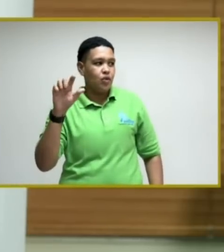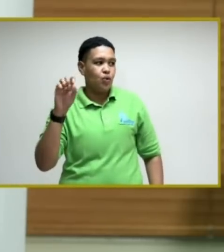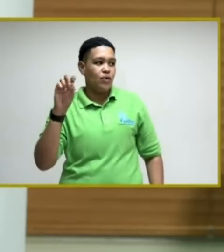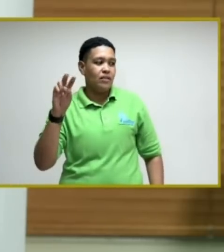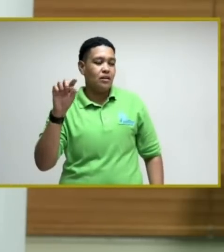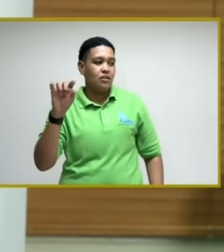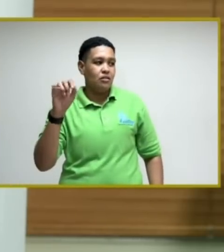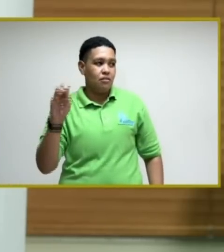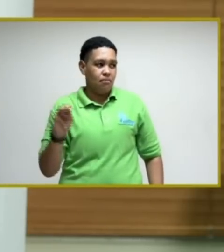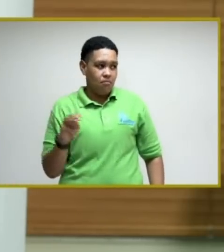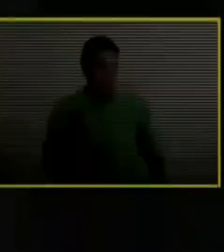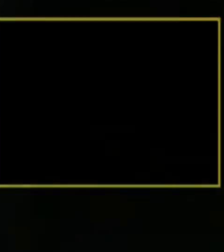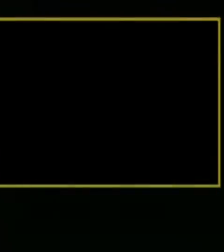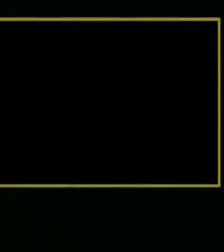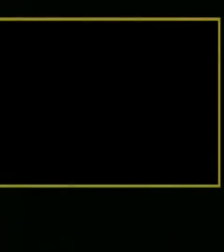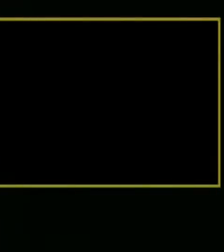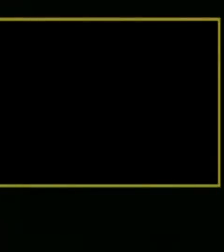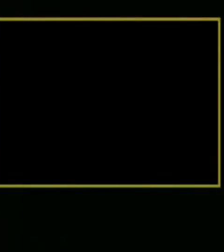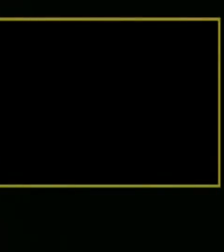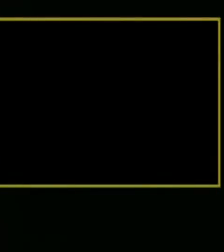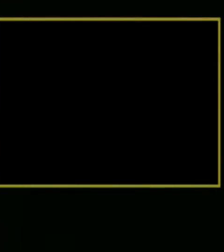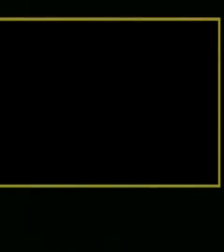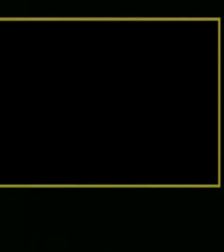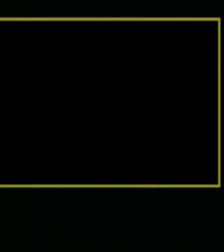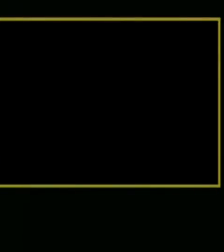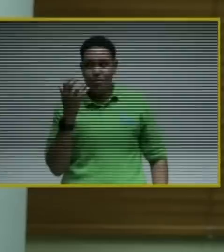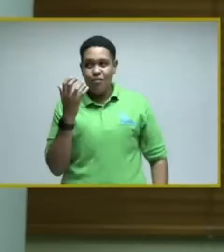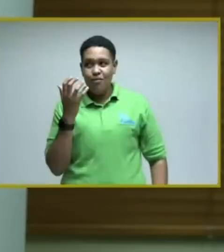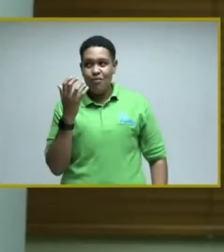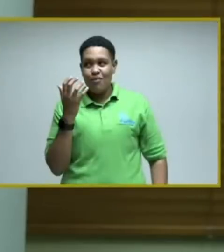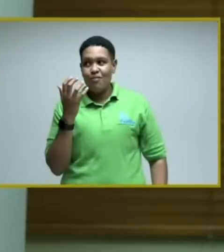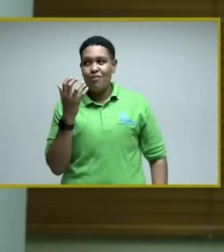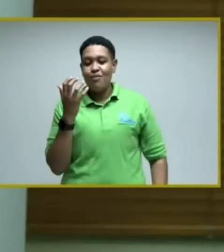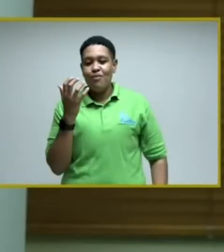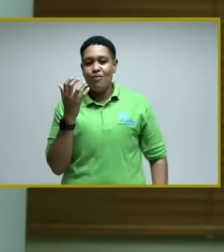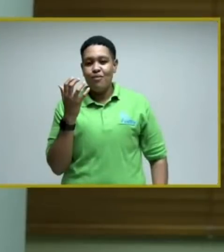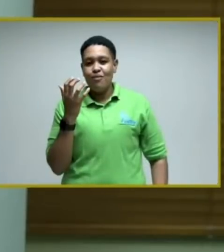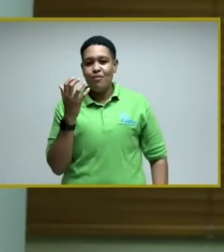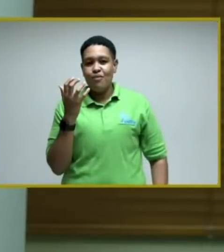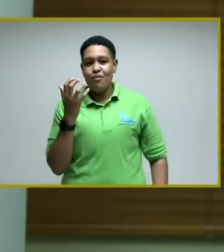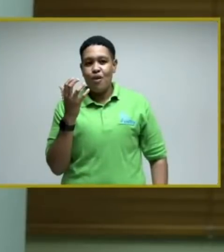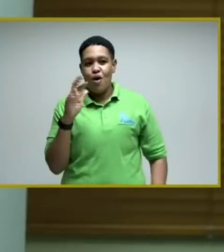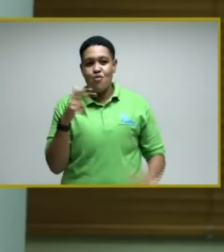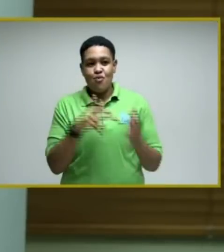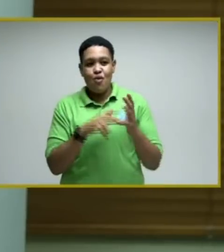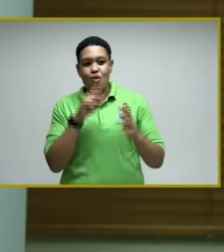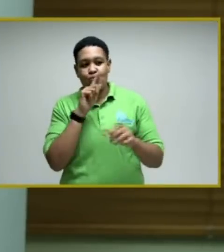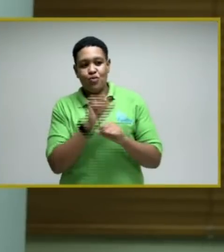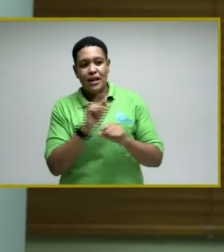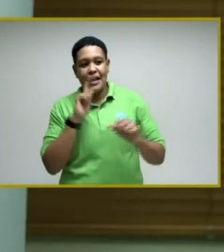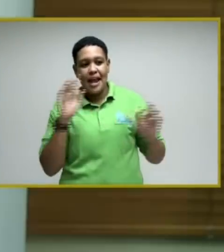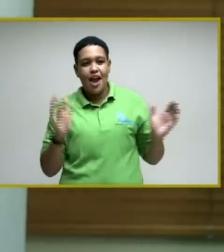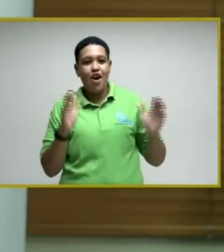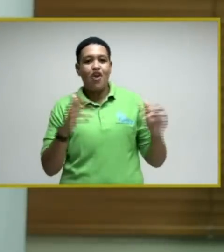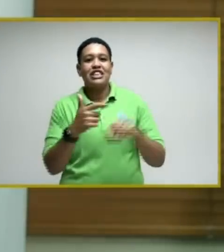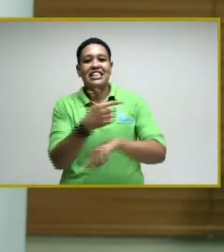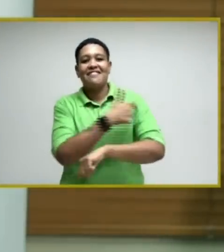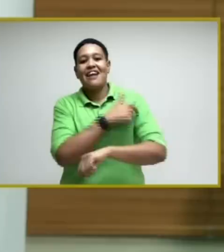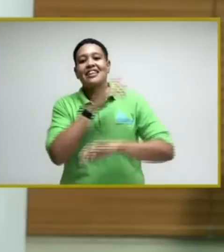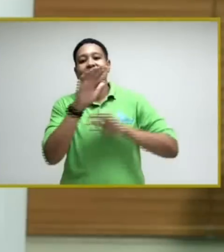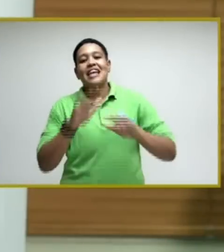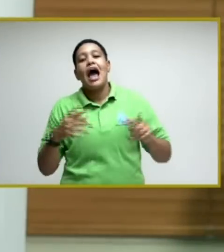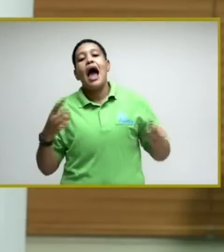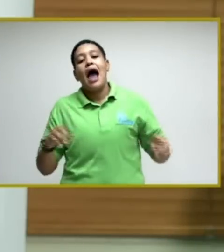moh.gov.jm if you want to play a role in encouraging vaccination in